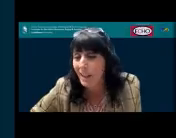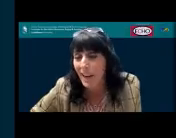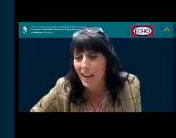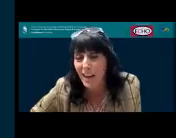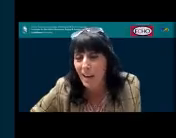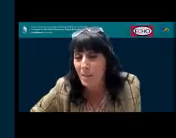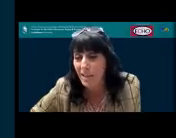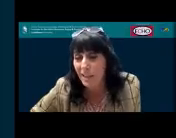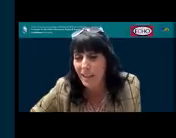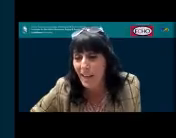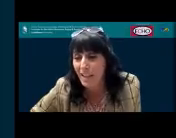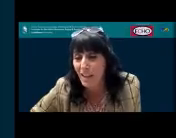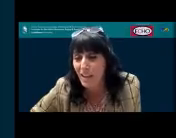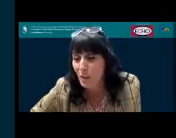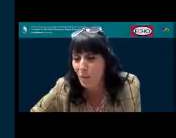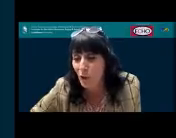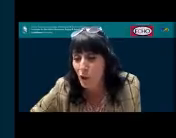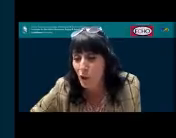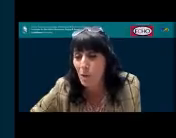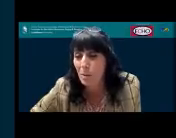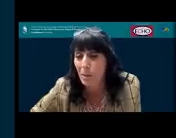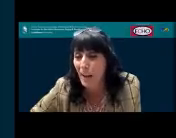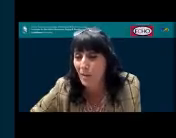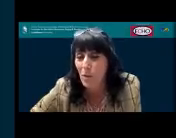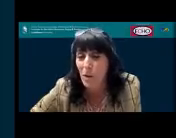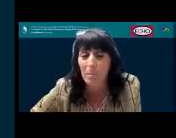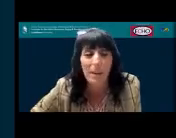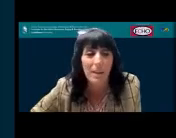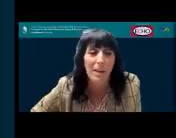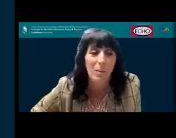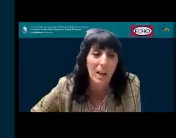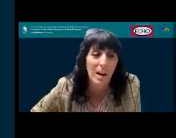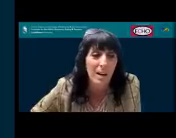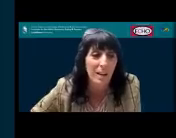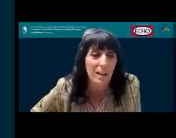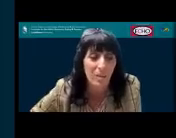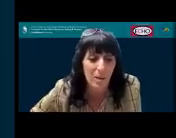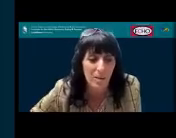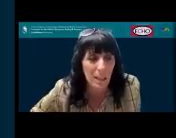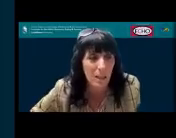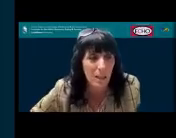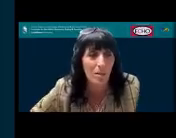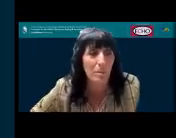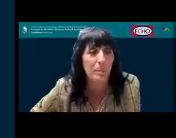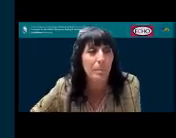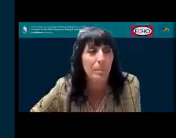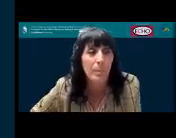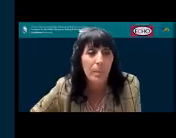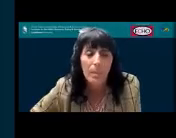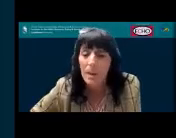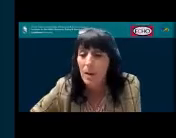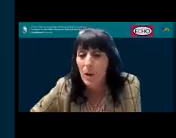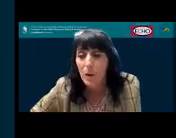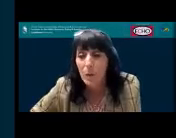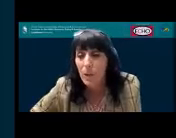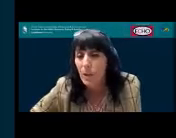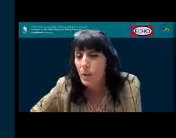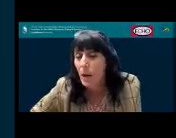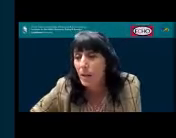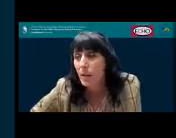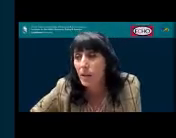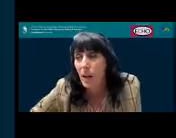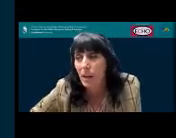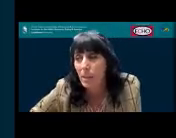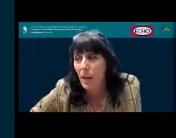Just again helps us connect on this virtual platform that we are thrown into. We